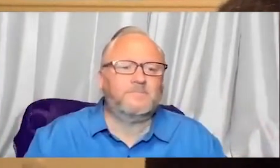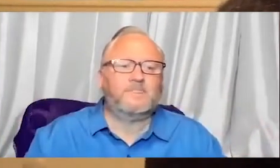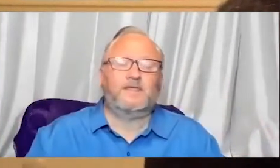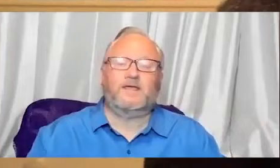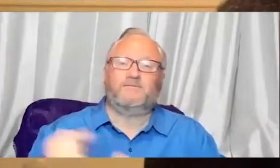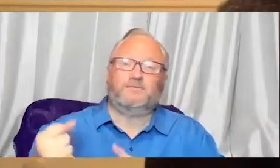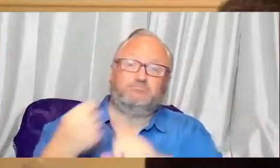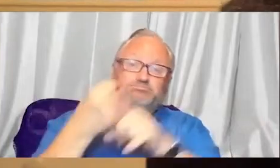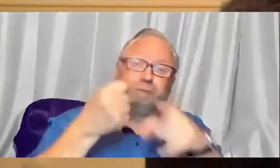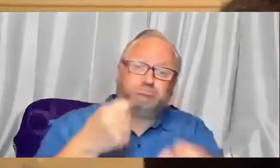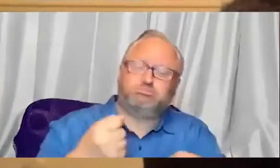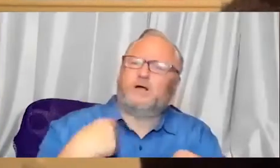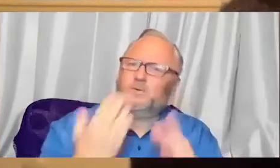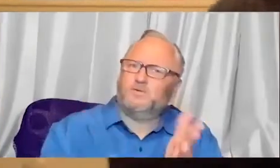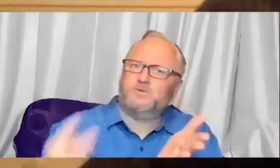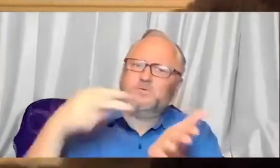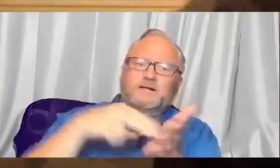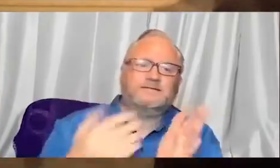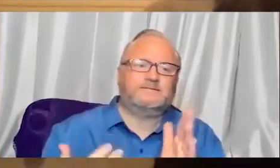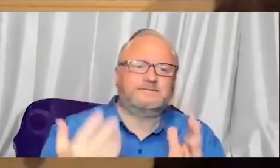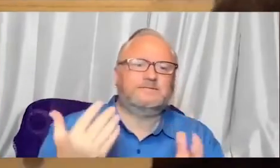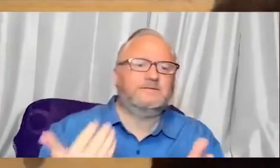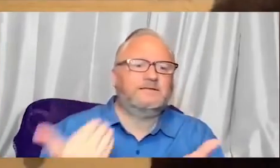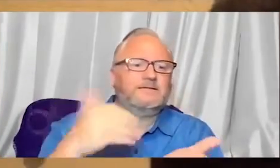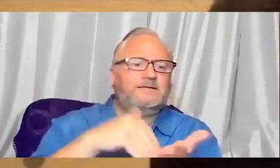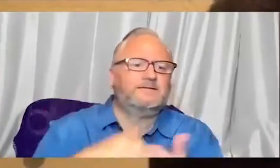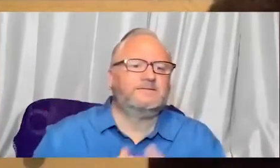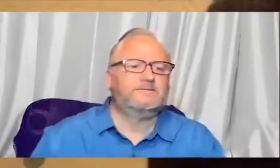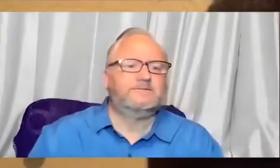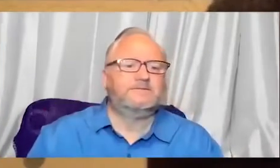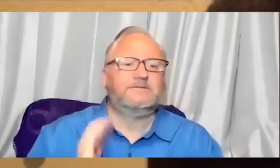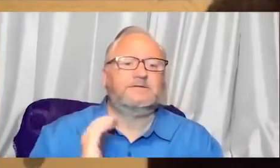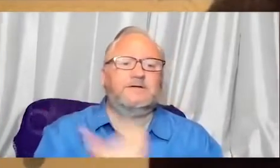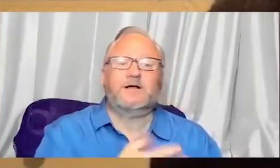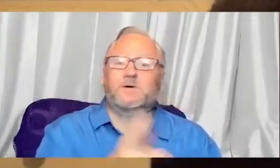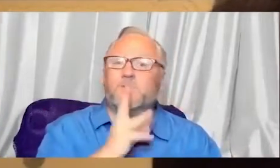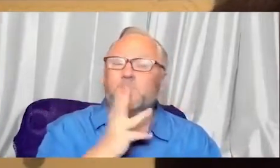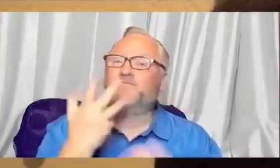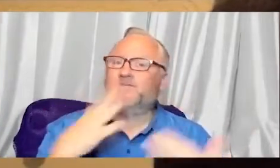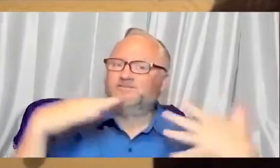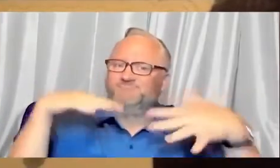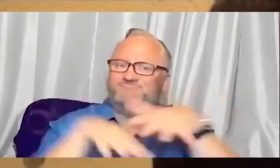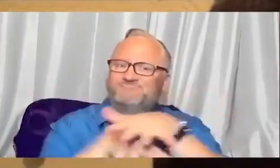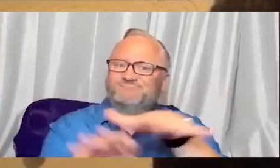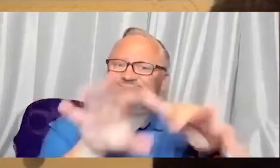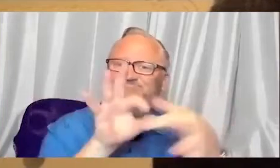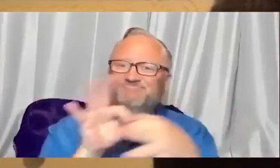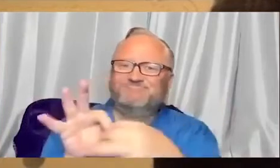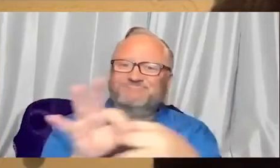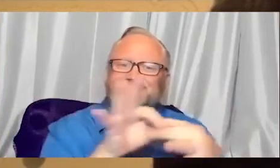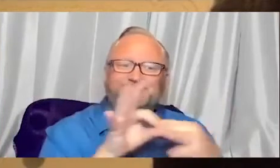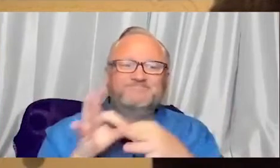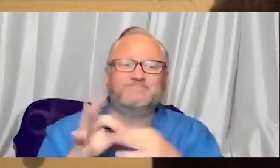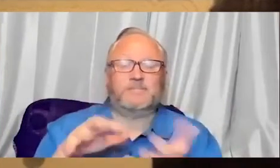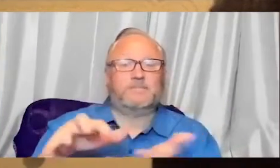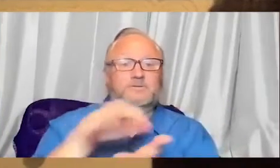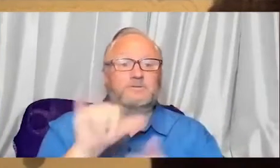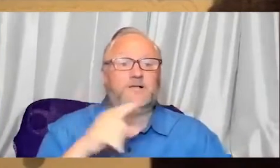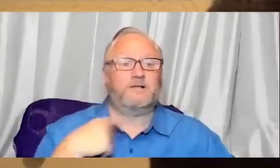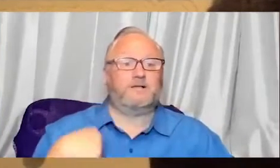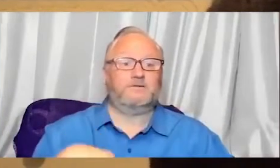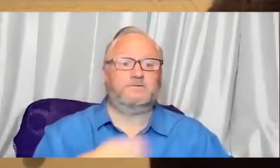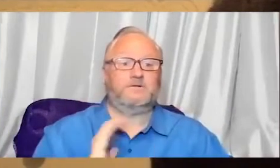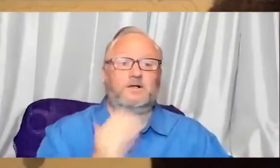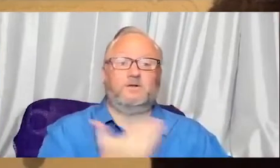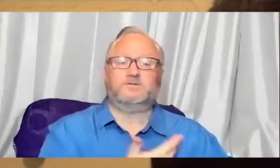again. Rick Yancey. Our waters have been woven together. A mixture like ours is both